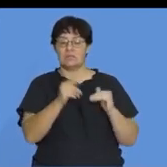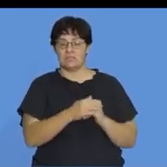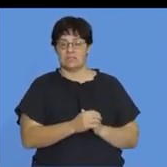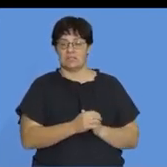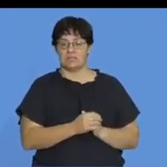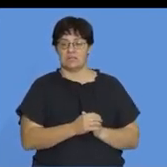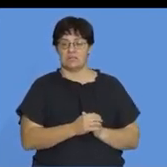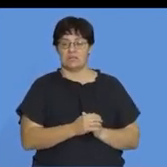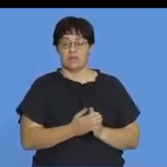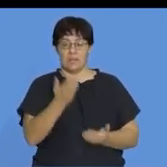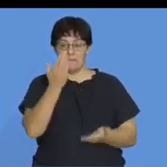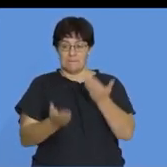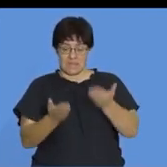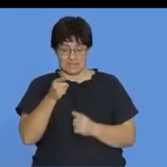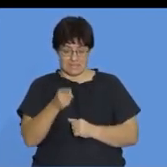to mass